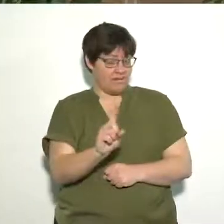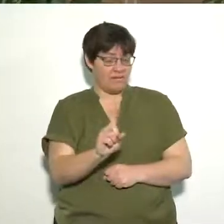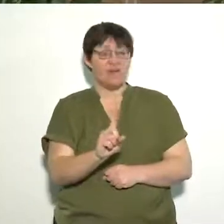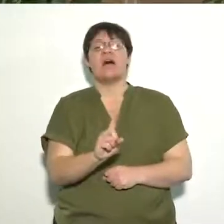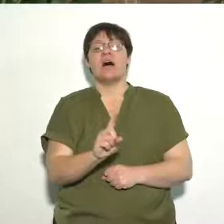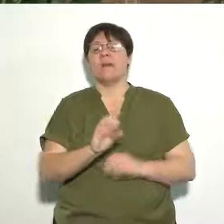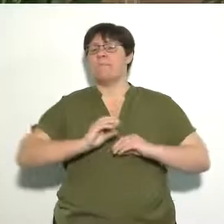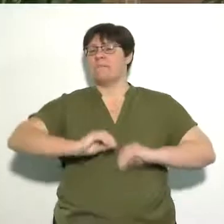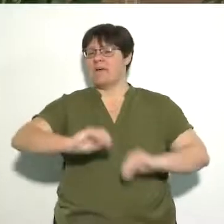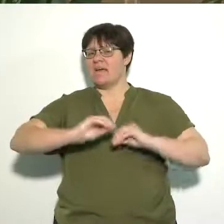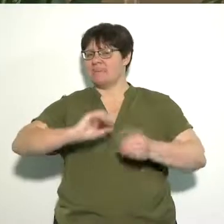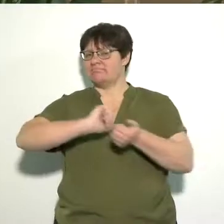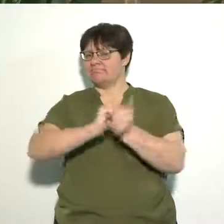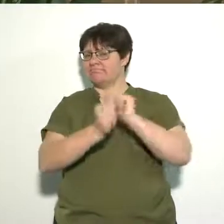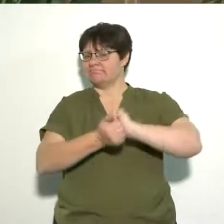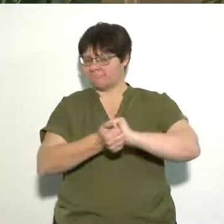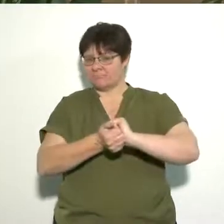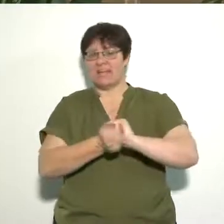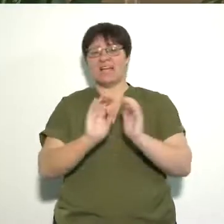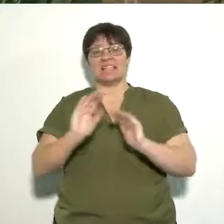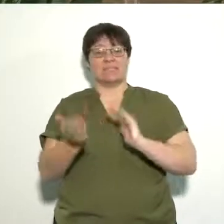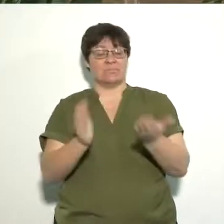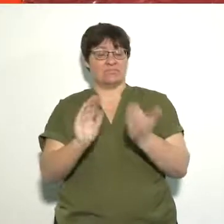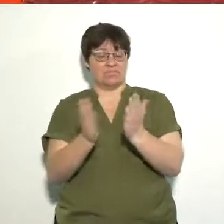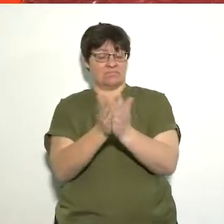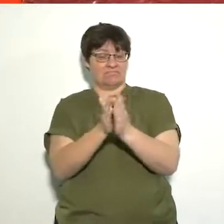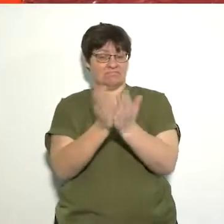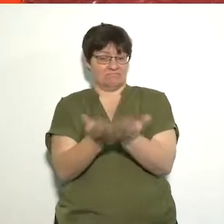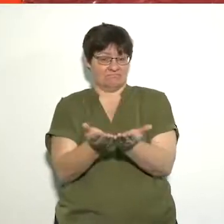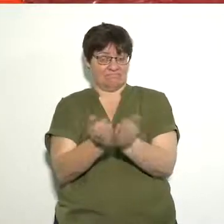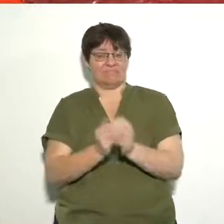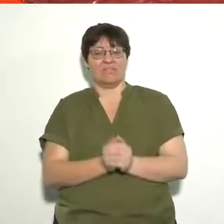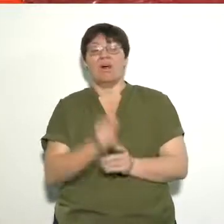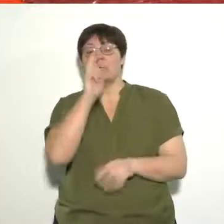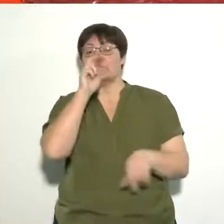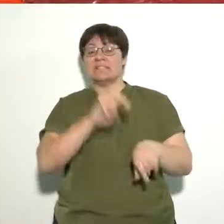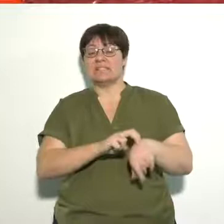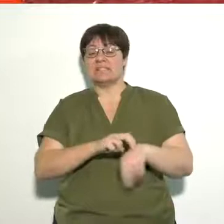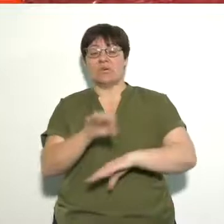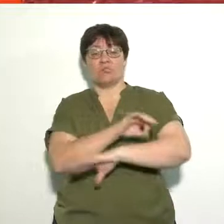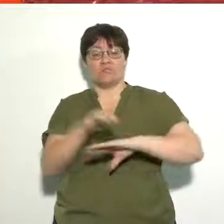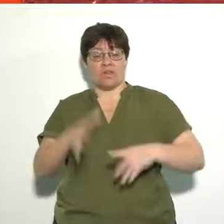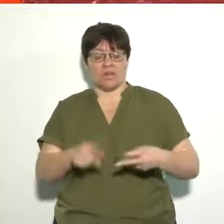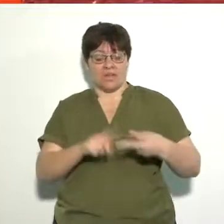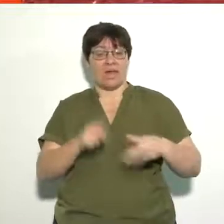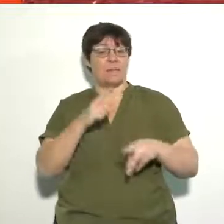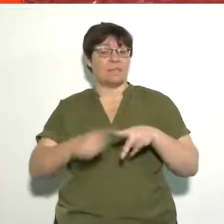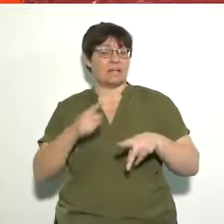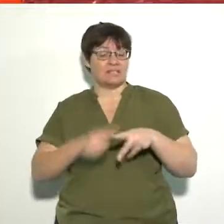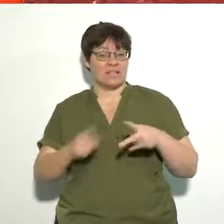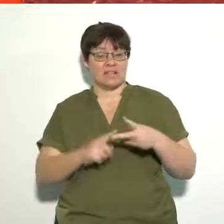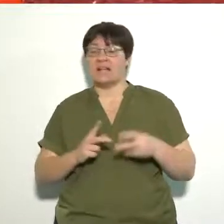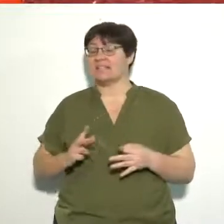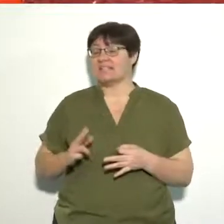on symmetry. Let me show you what you will need for this lesson. You will need a ruler, a pencil, a pair